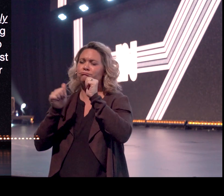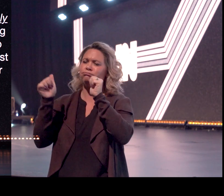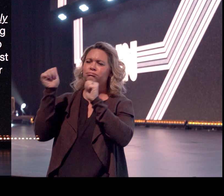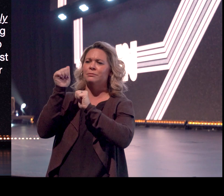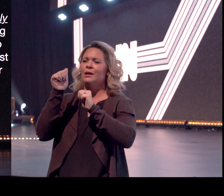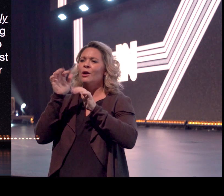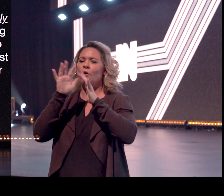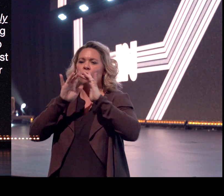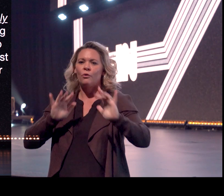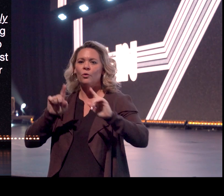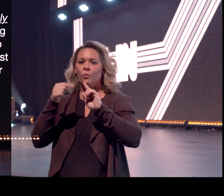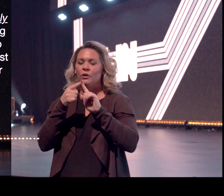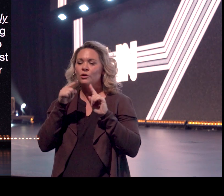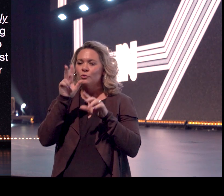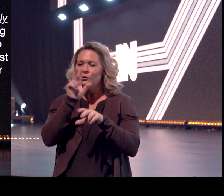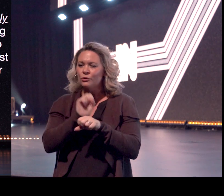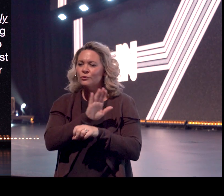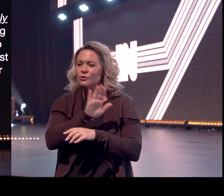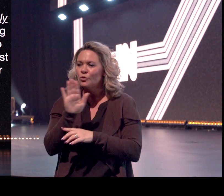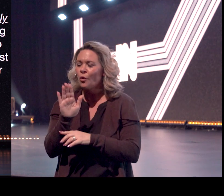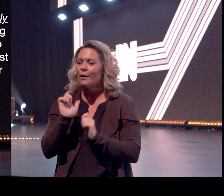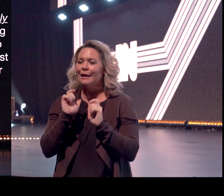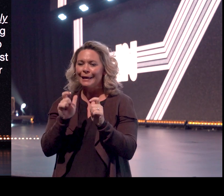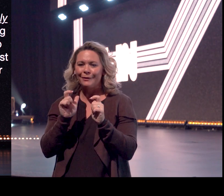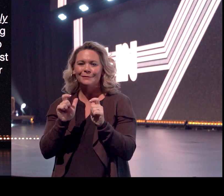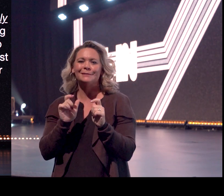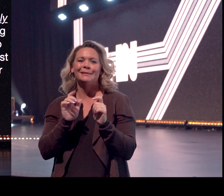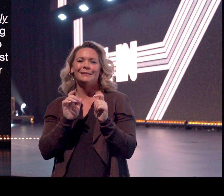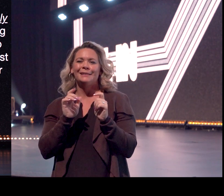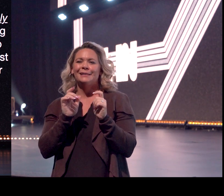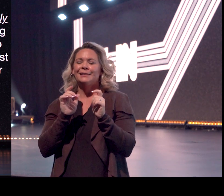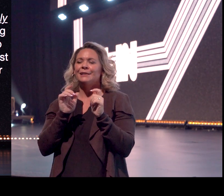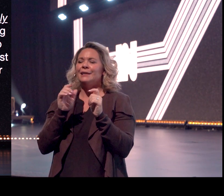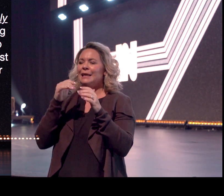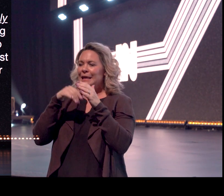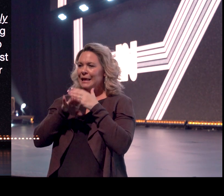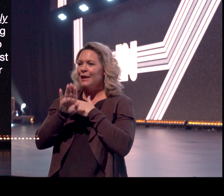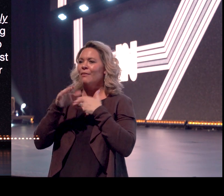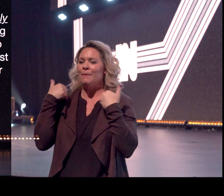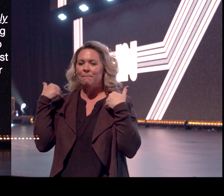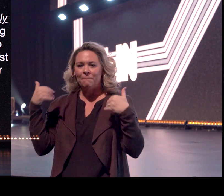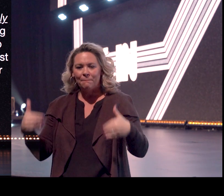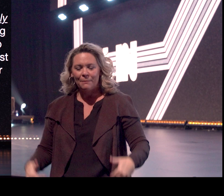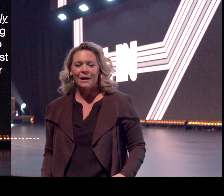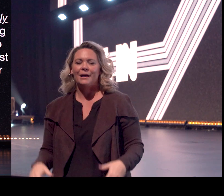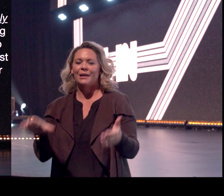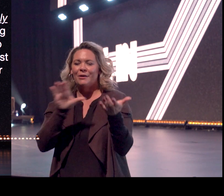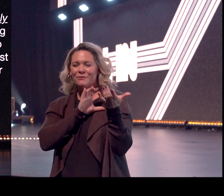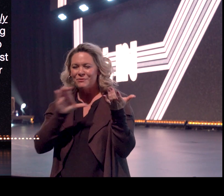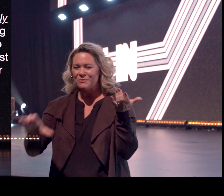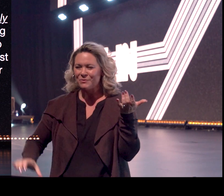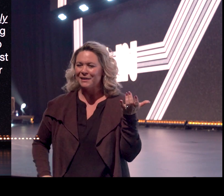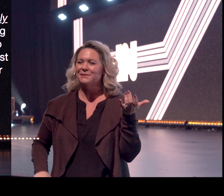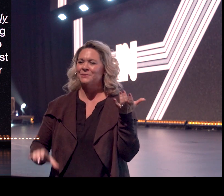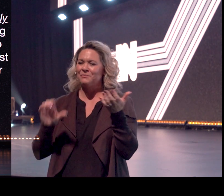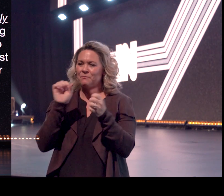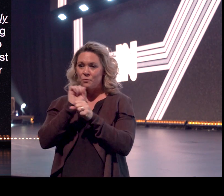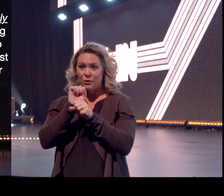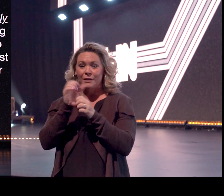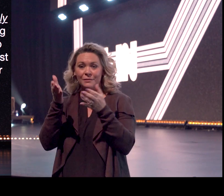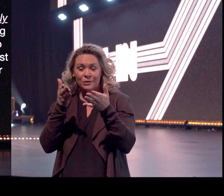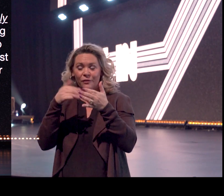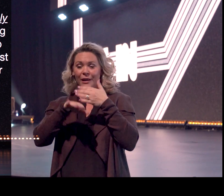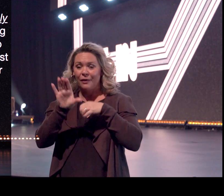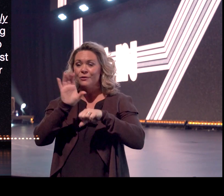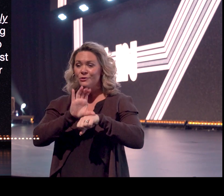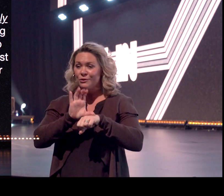glory comes when you use your giftings and the power that he wants to flow through you in the body of